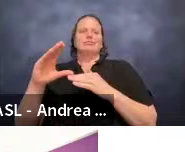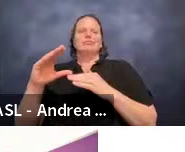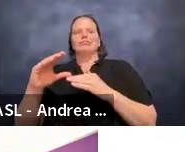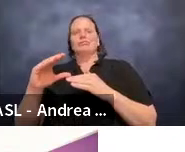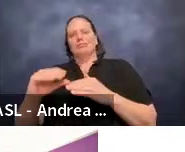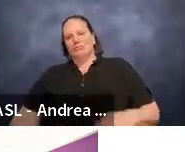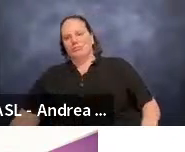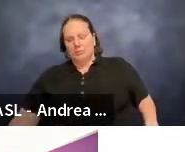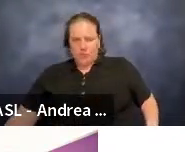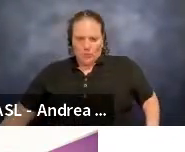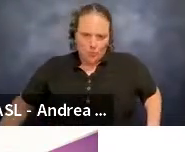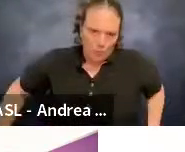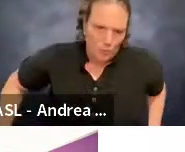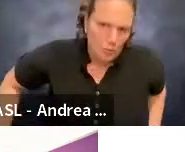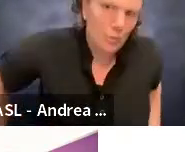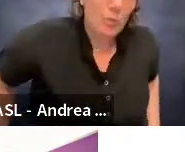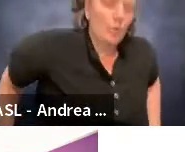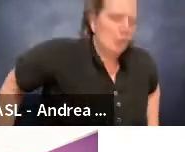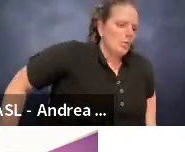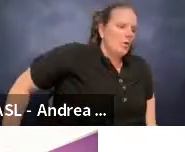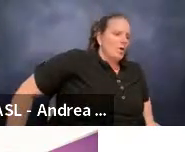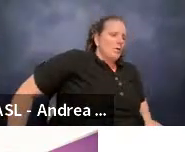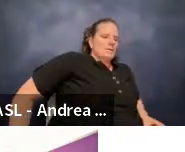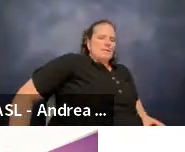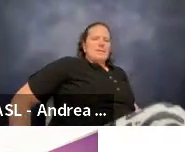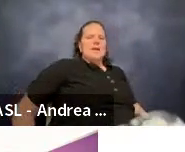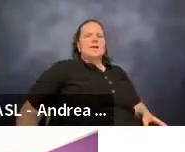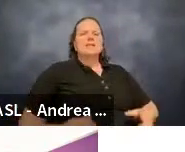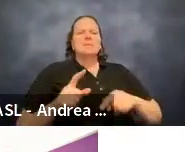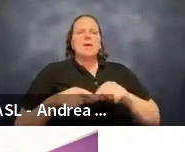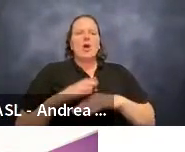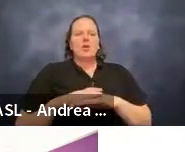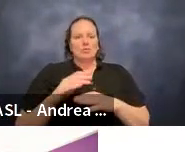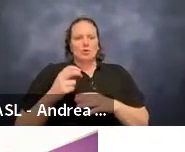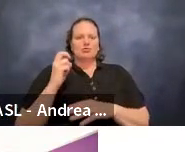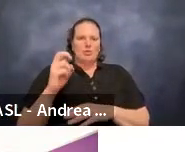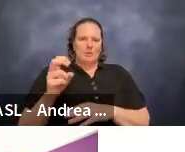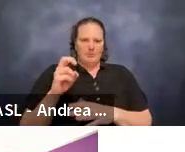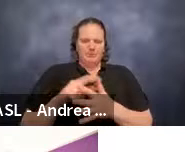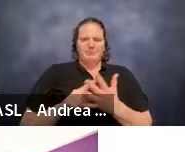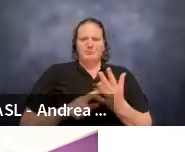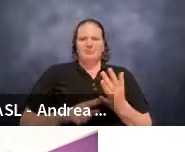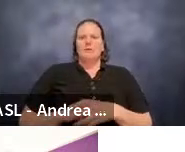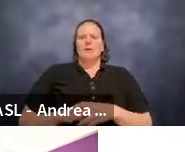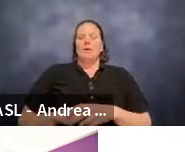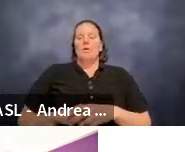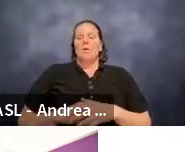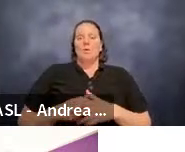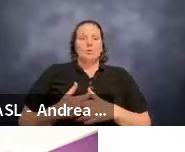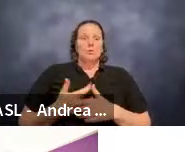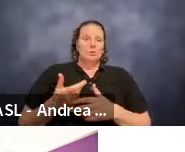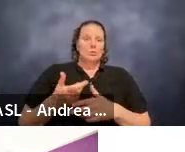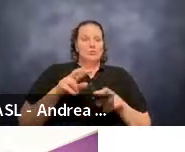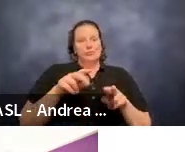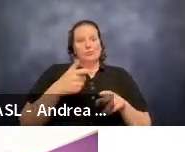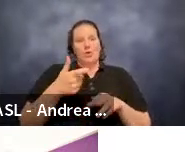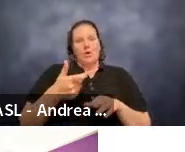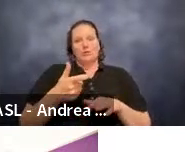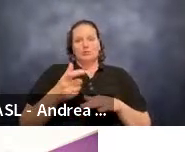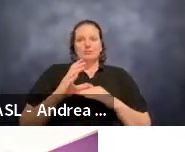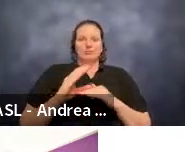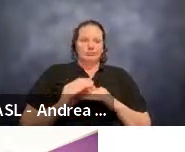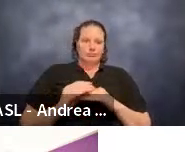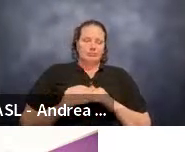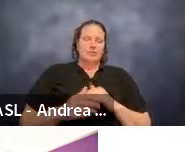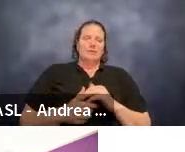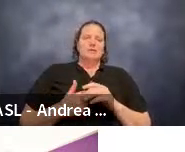certain trips that we take, depending on how many you take. And then you can either watch that and auto or replenish it